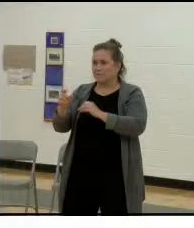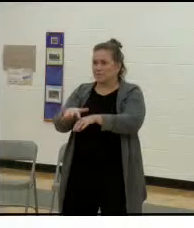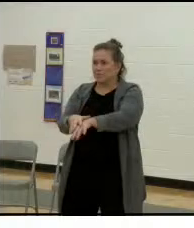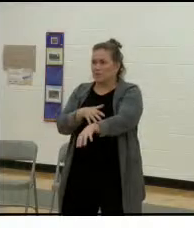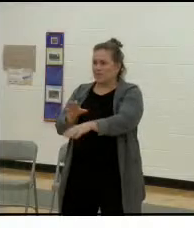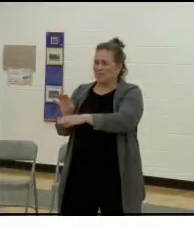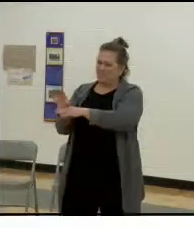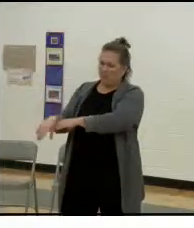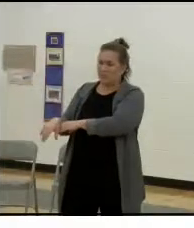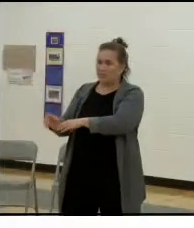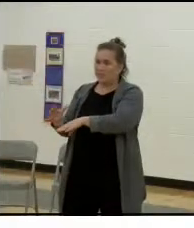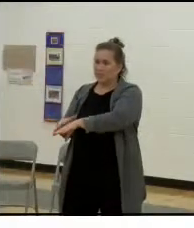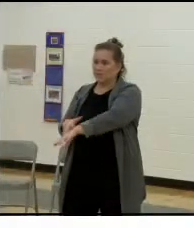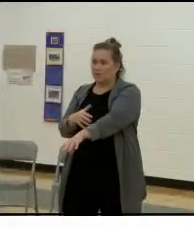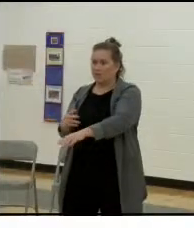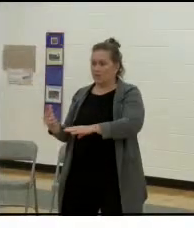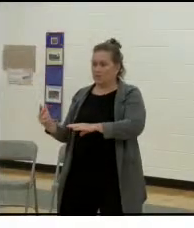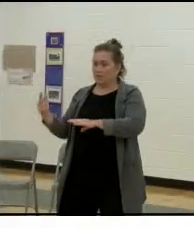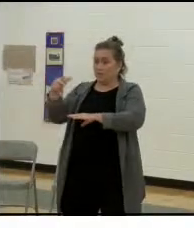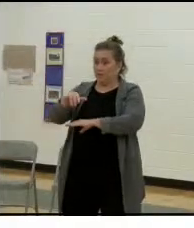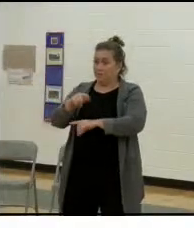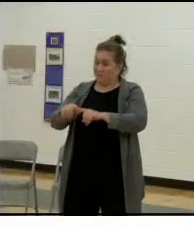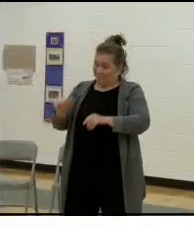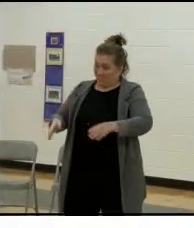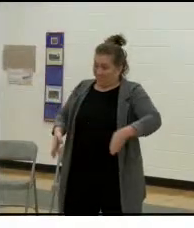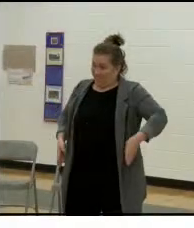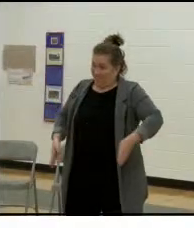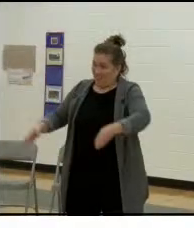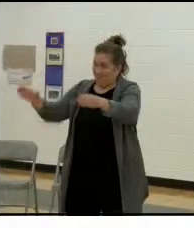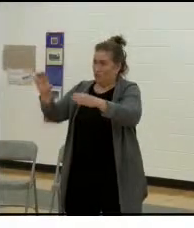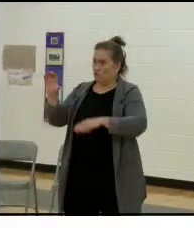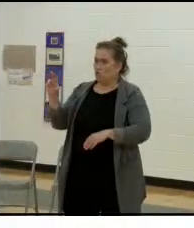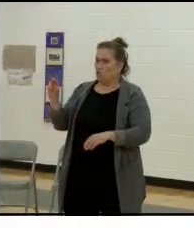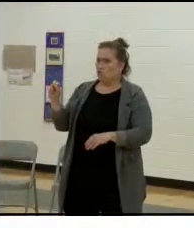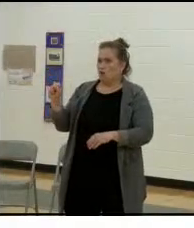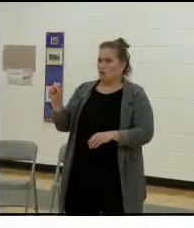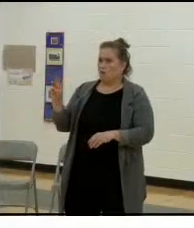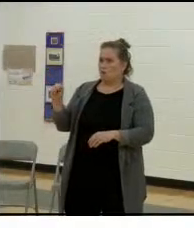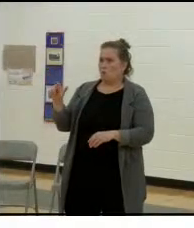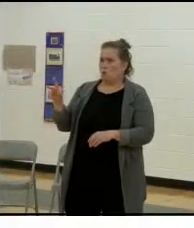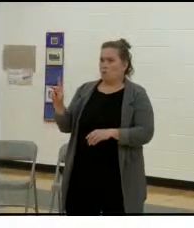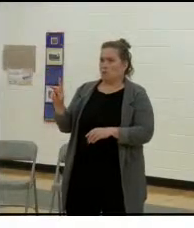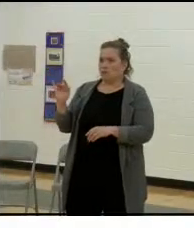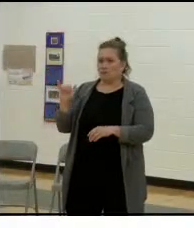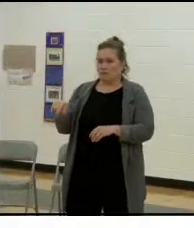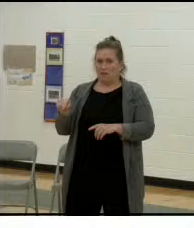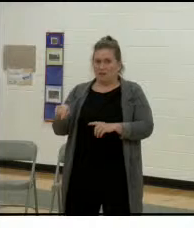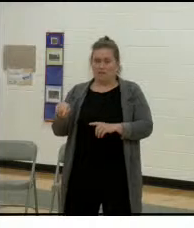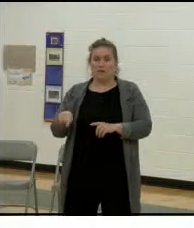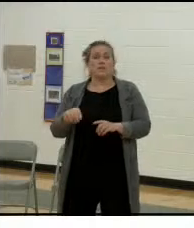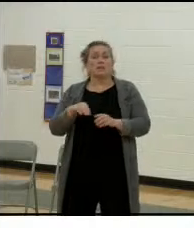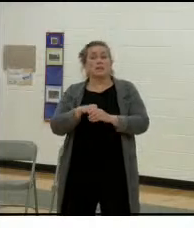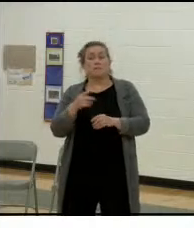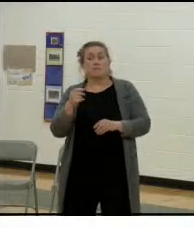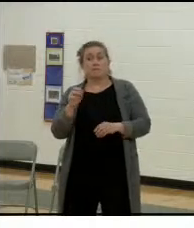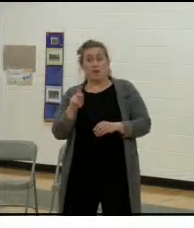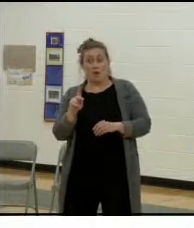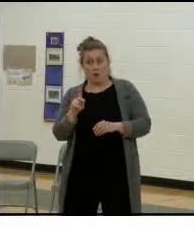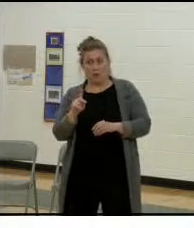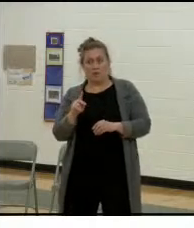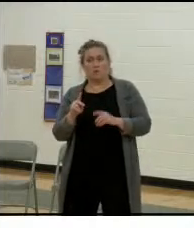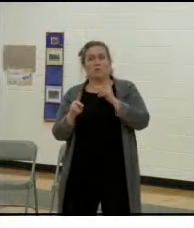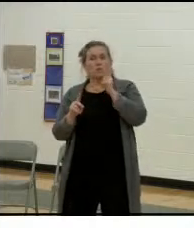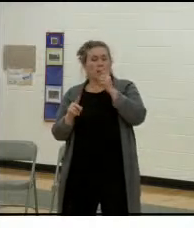in those areas. Both within the park, as you can kind of see, various crosswalks. I'll kind of point these out as we go